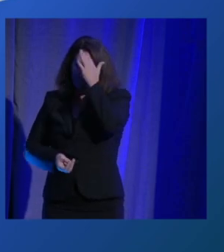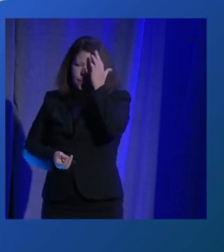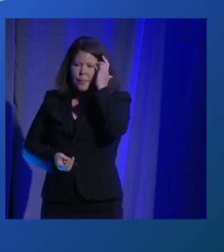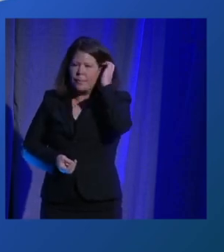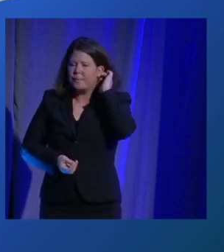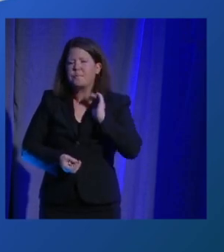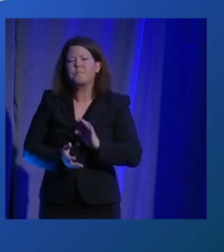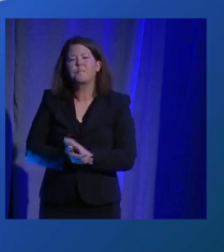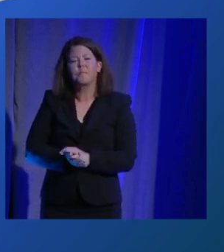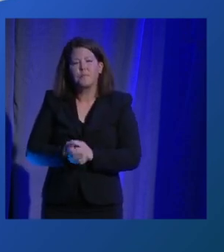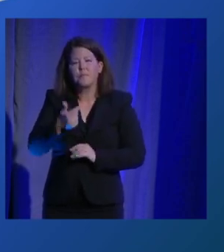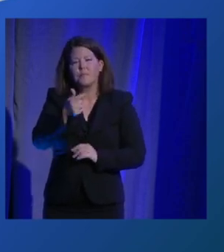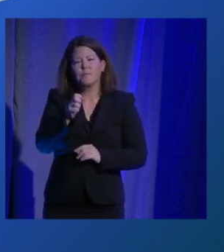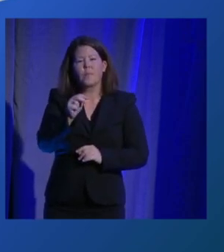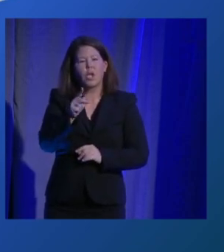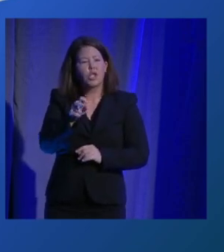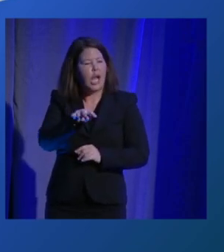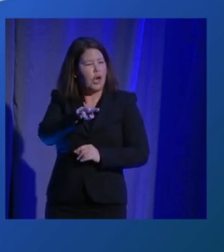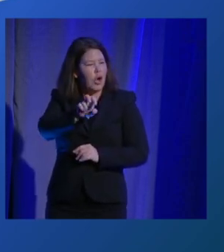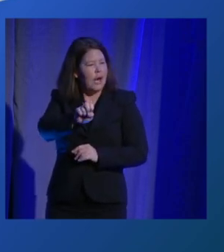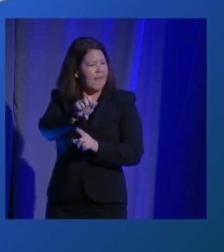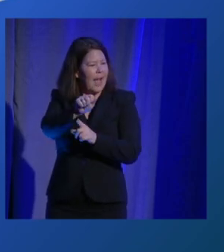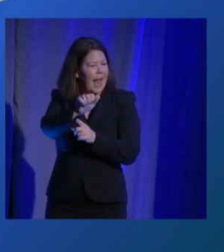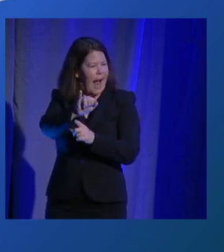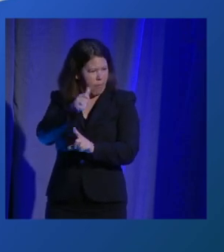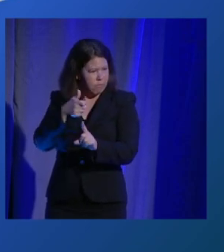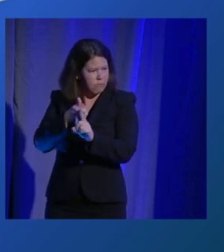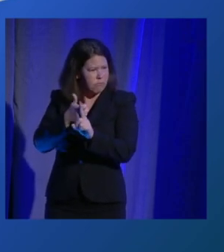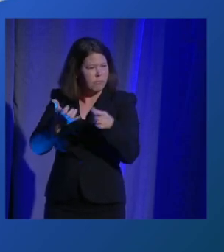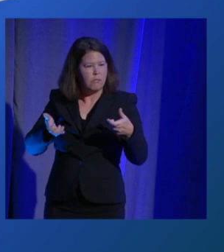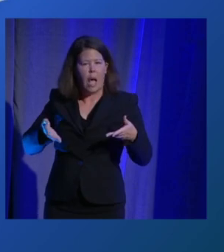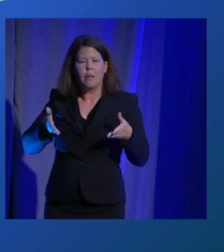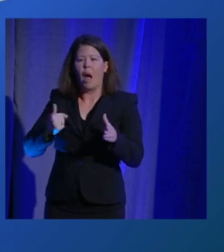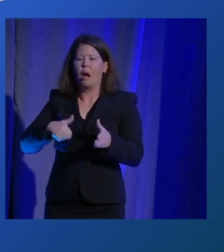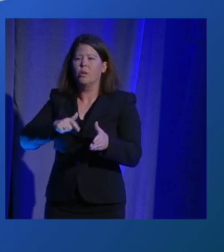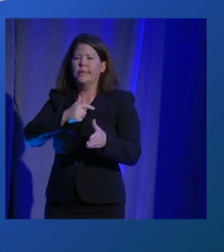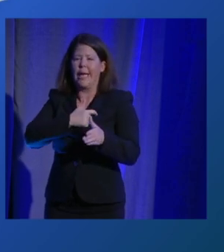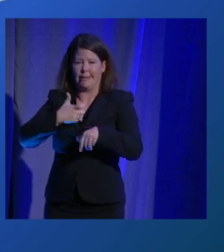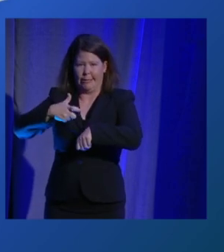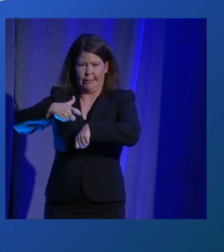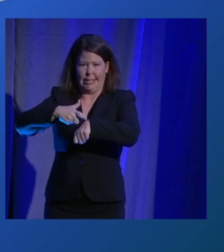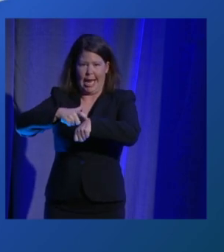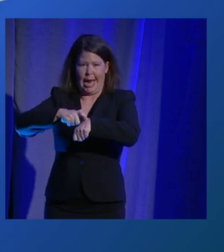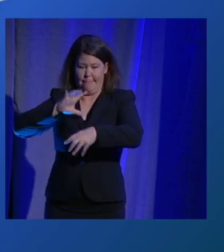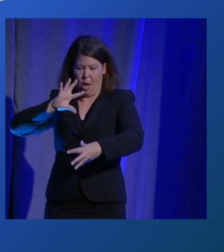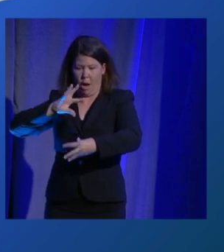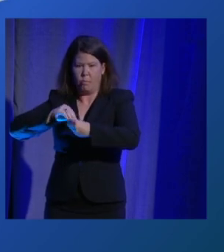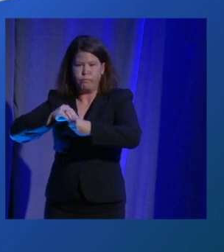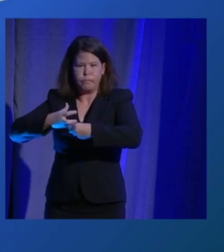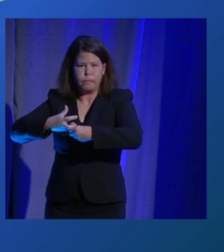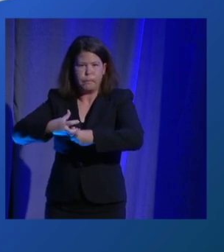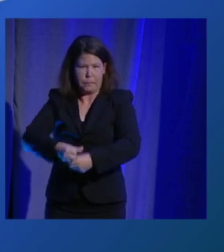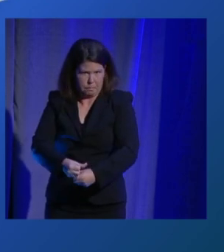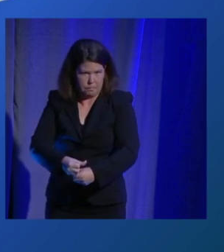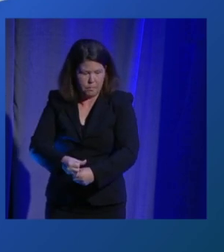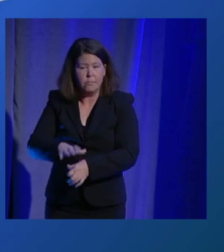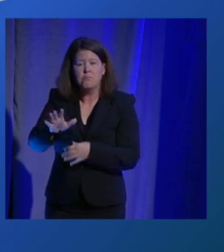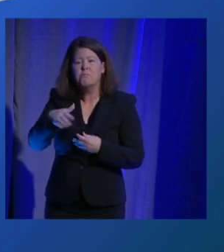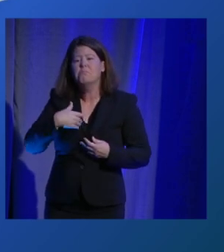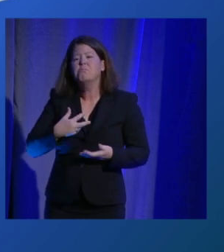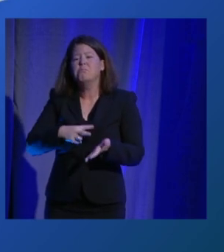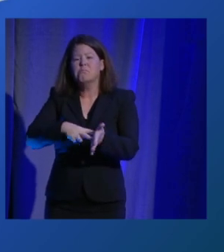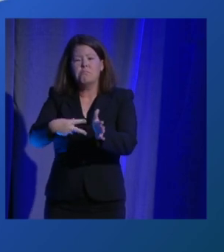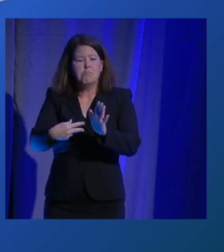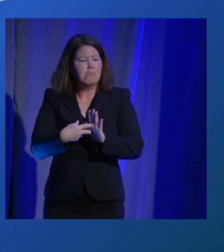compress time right because what we're doing with the machine is temporarily we